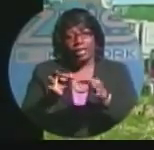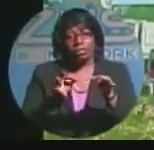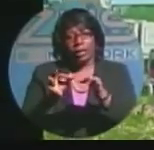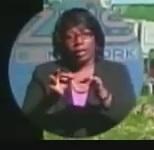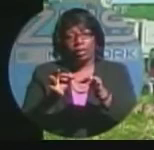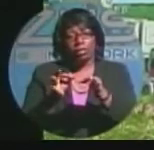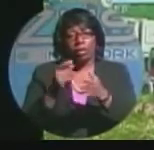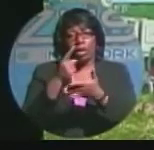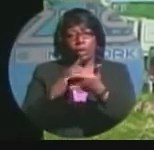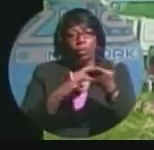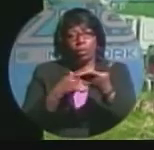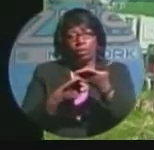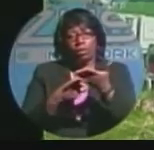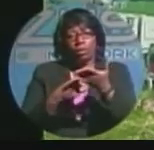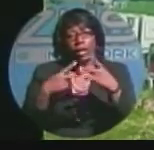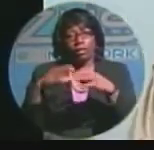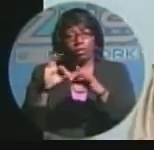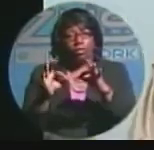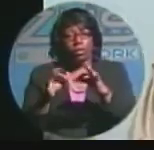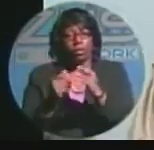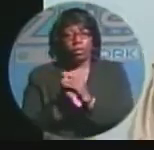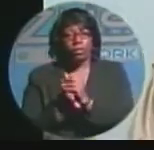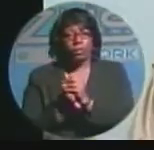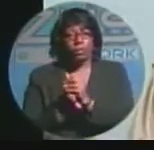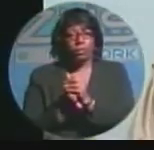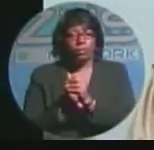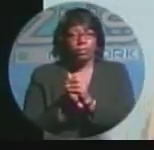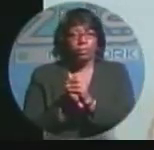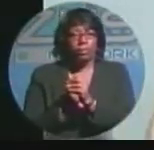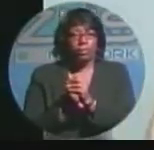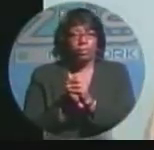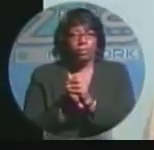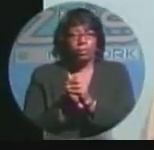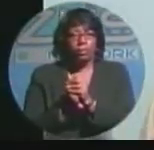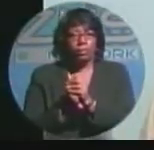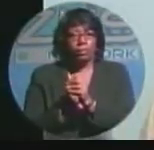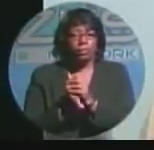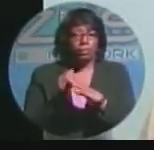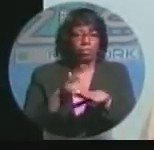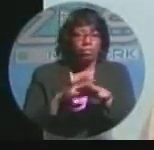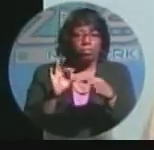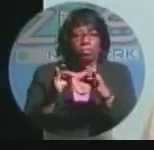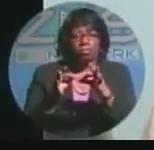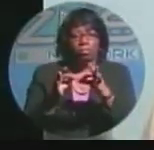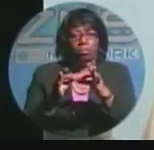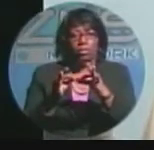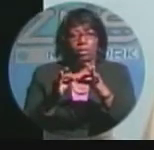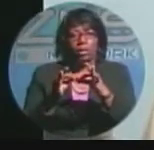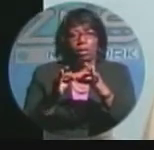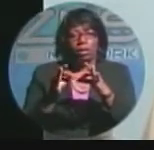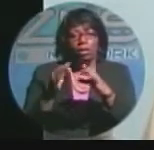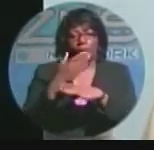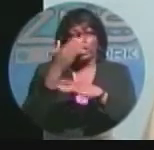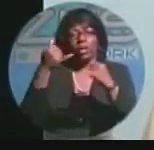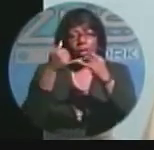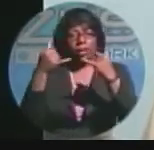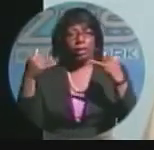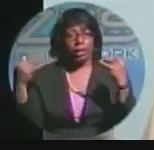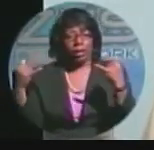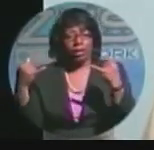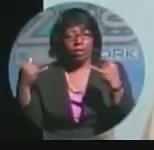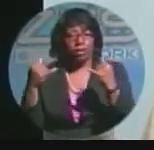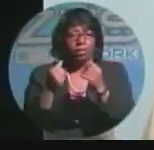the restoration efforts entailed. Well, in terms of repair of the overhead system, it's specialized